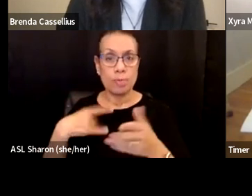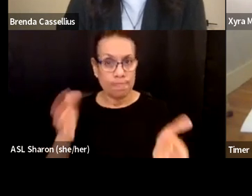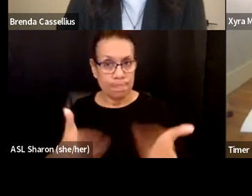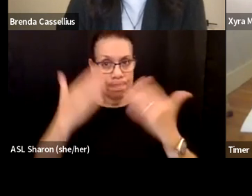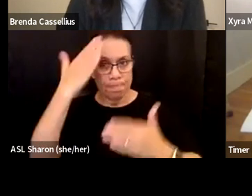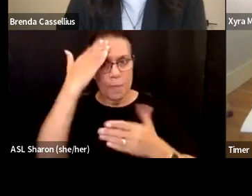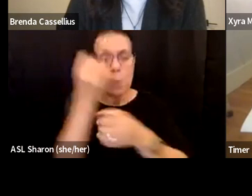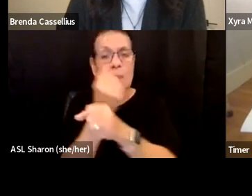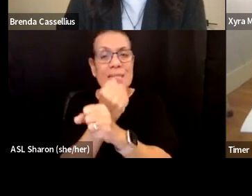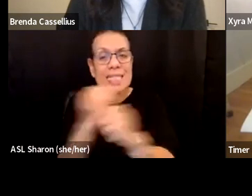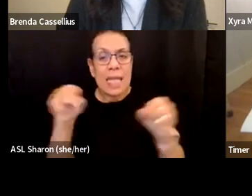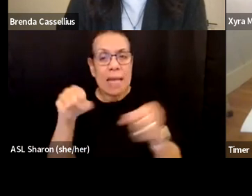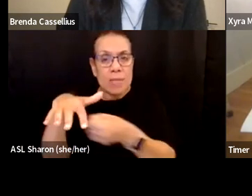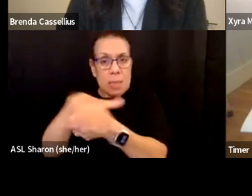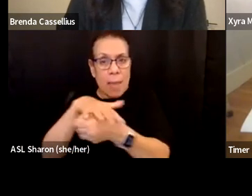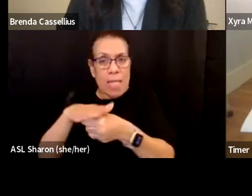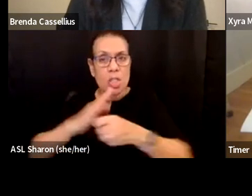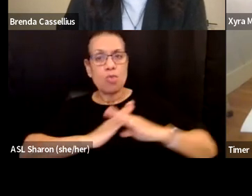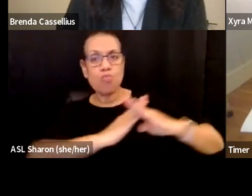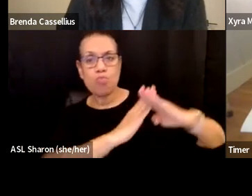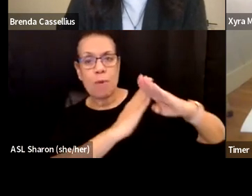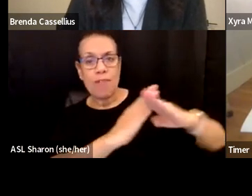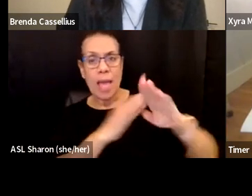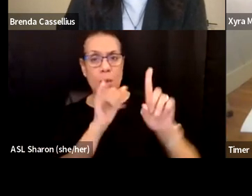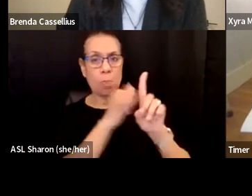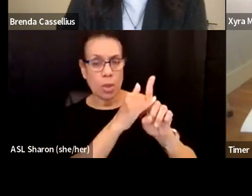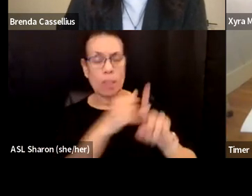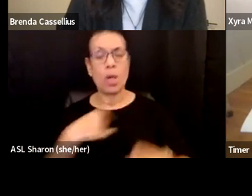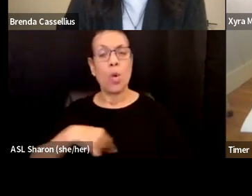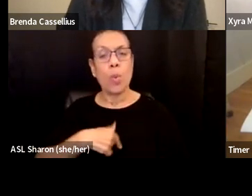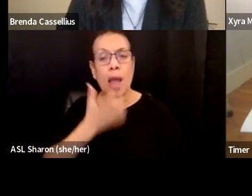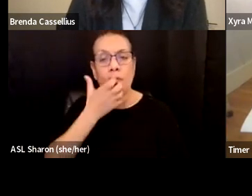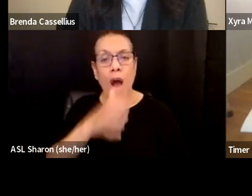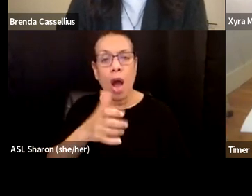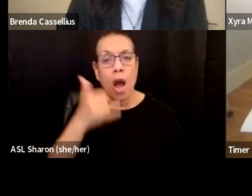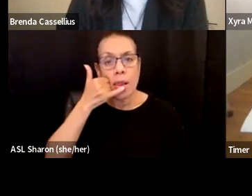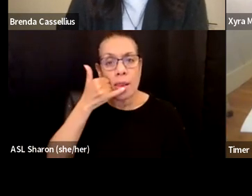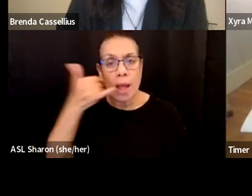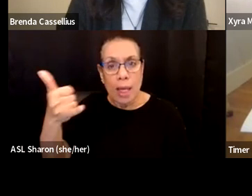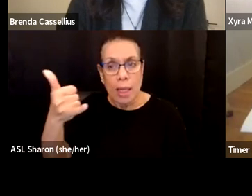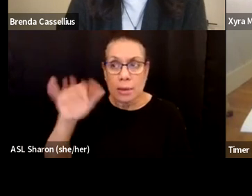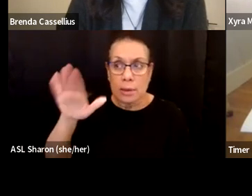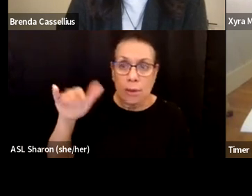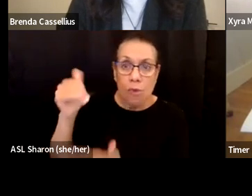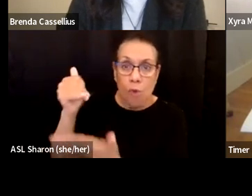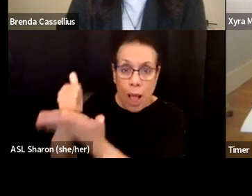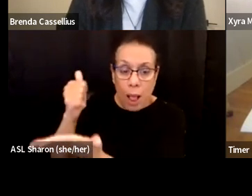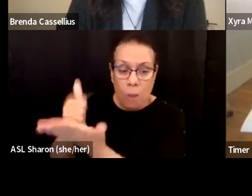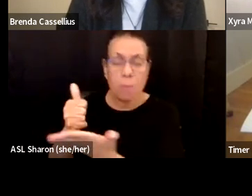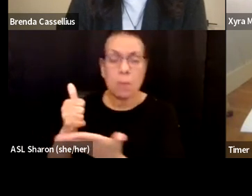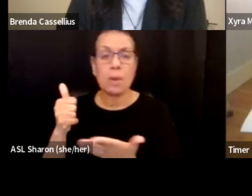safe space and bullying prevention we have a hotline for students and we want to make sure that they're able to you